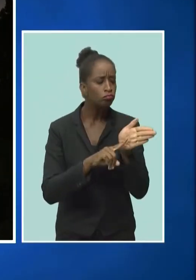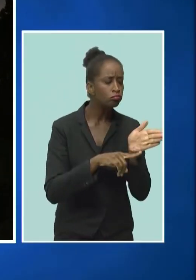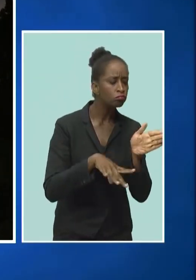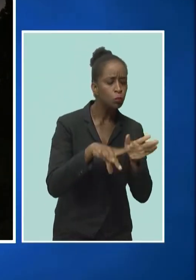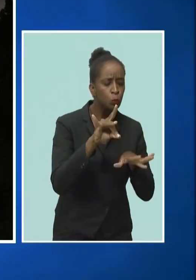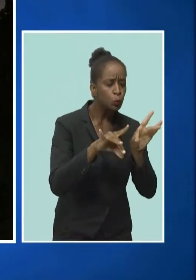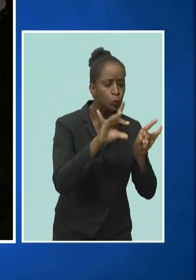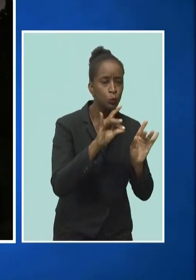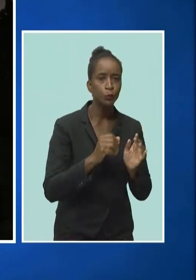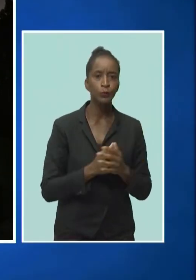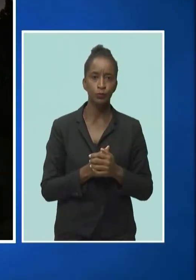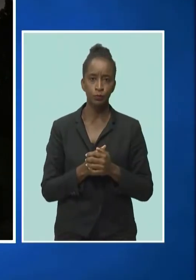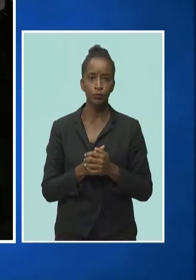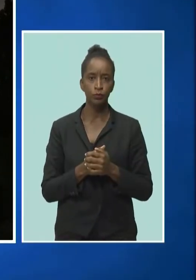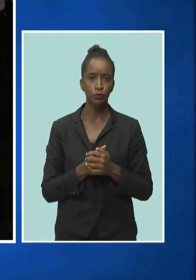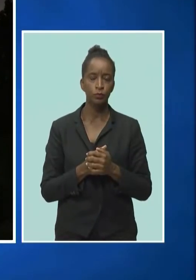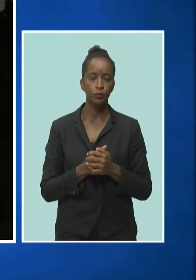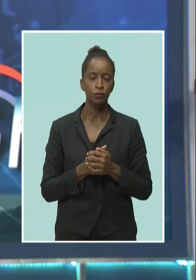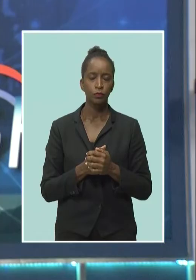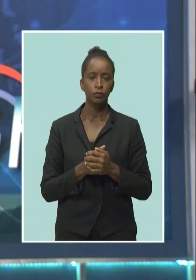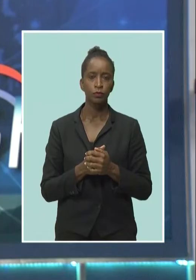in relation to this investigation.